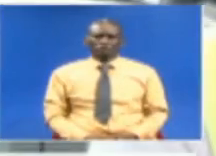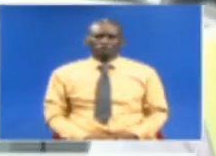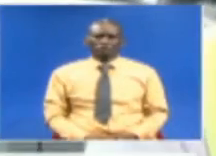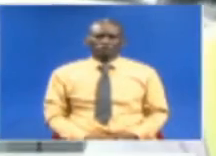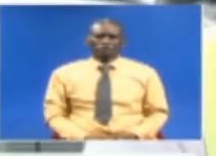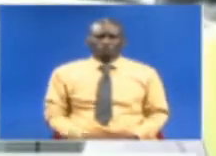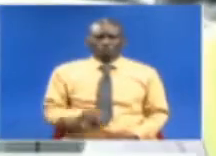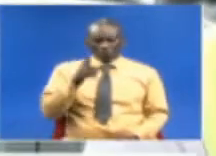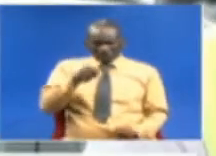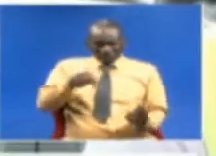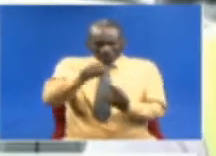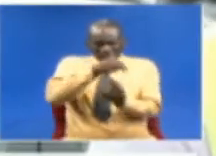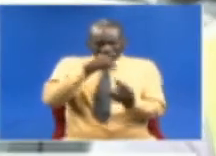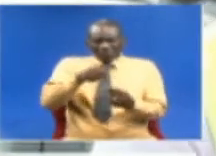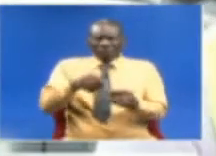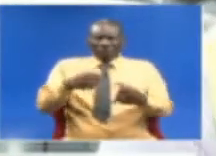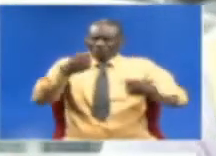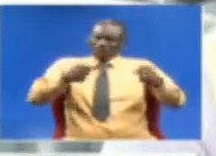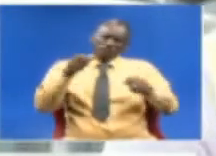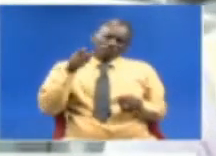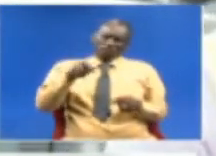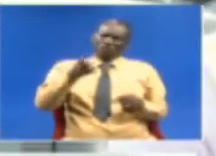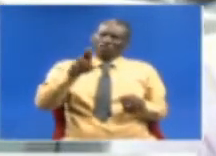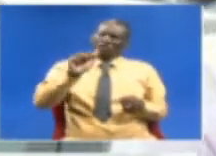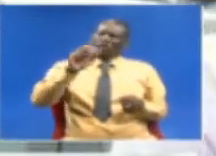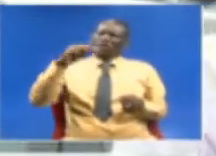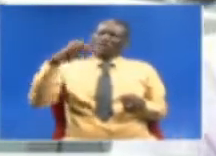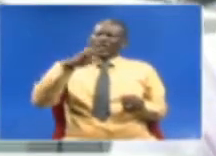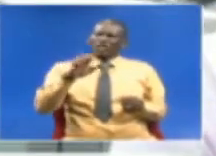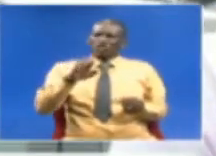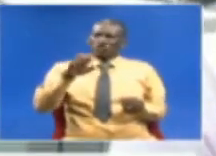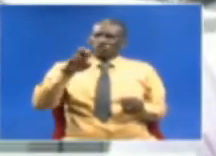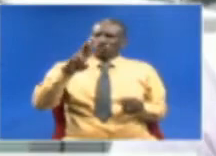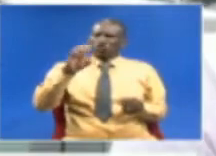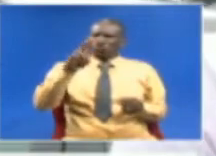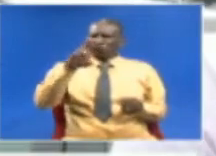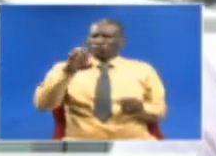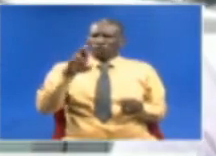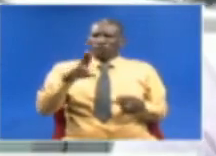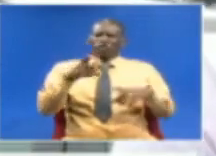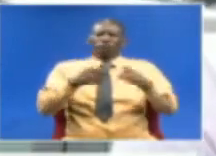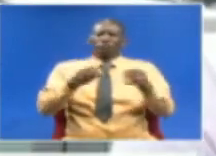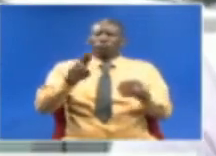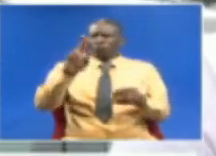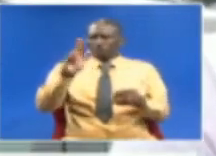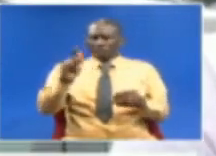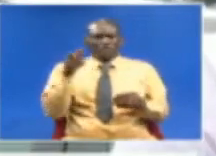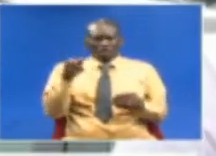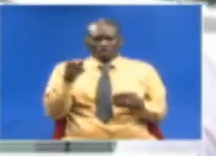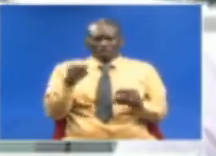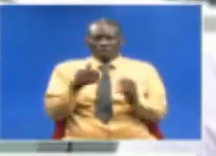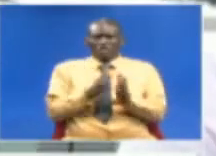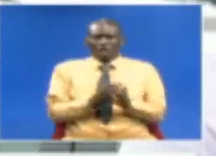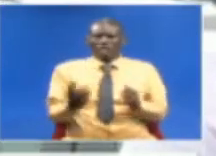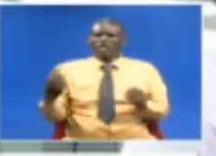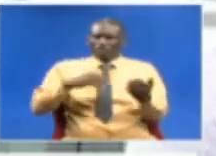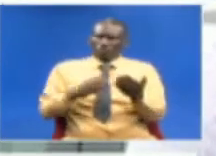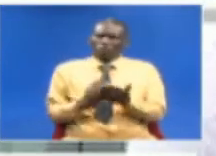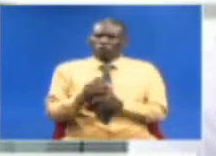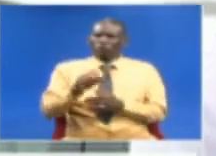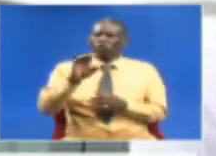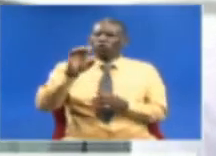This particular Range Rover originated from the UK, and it came through